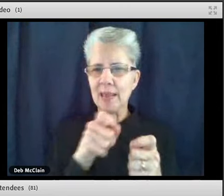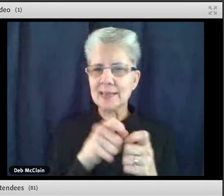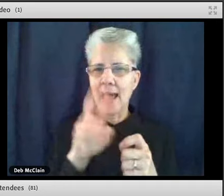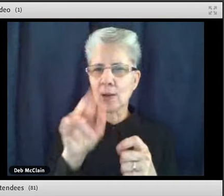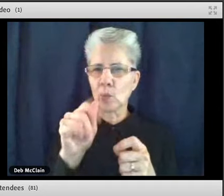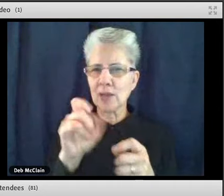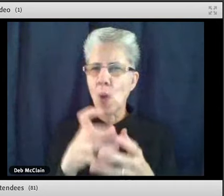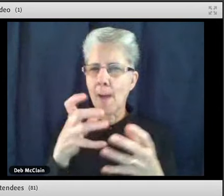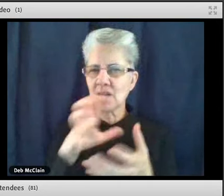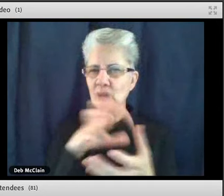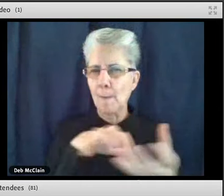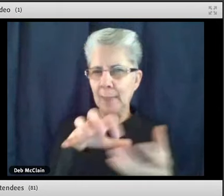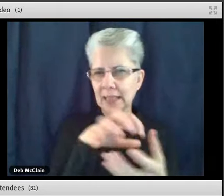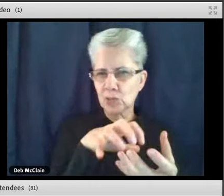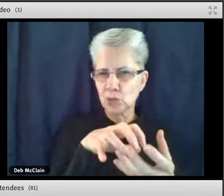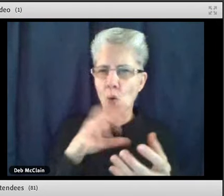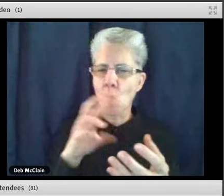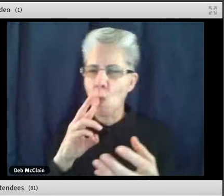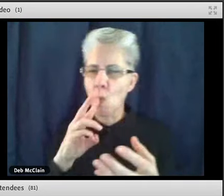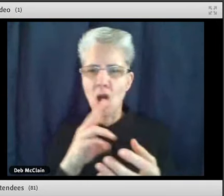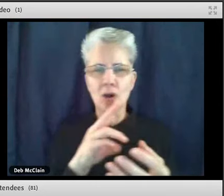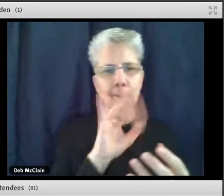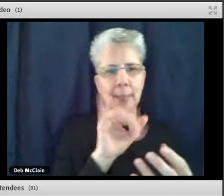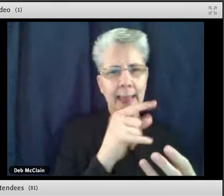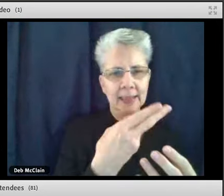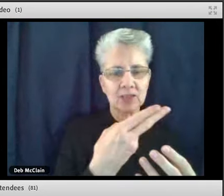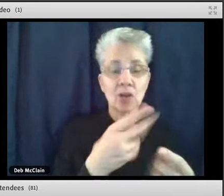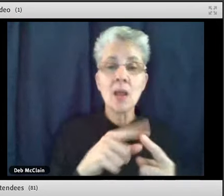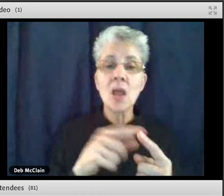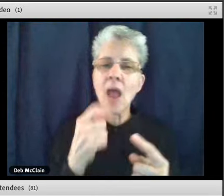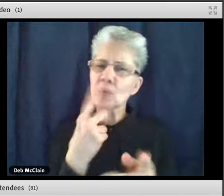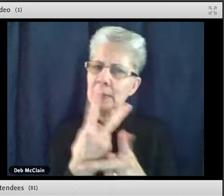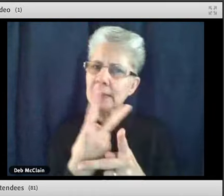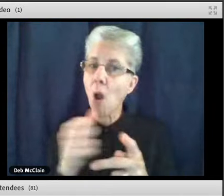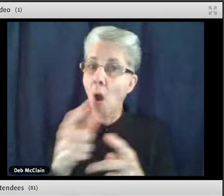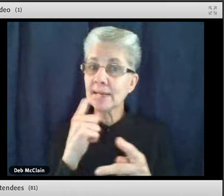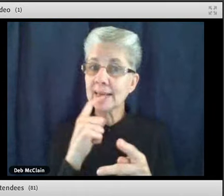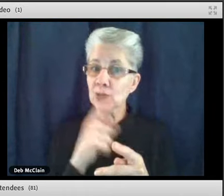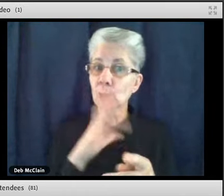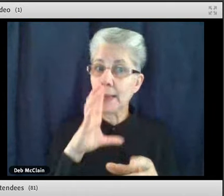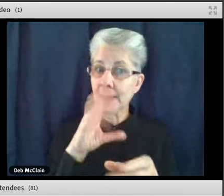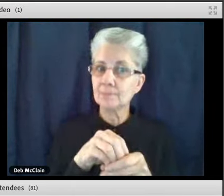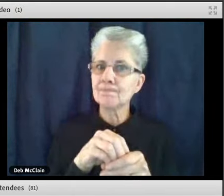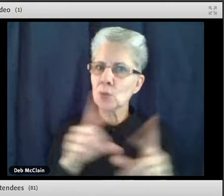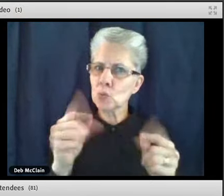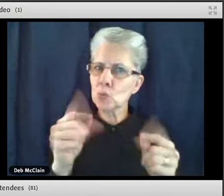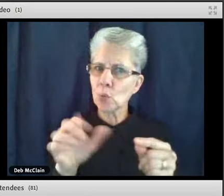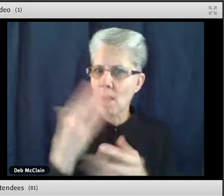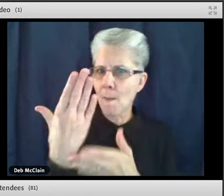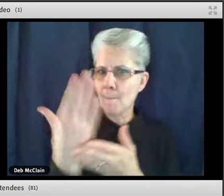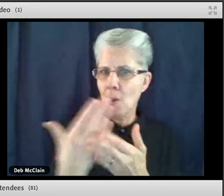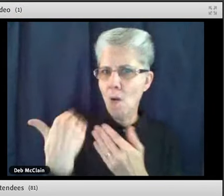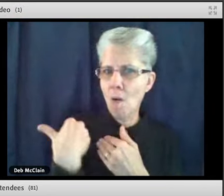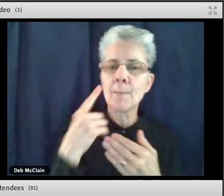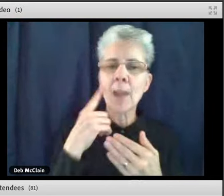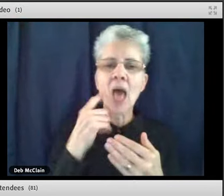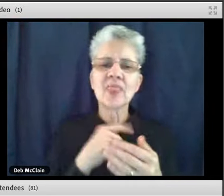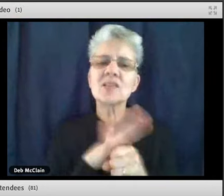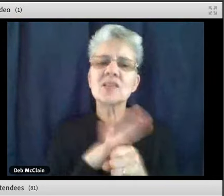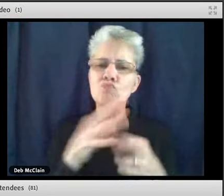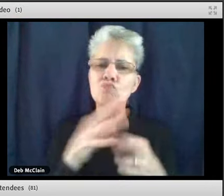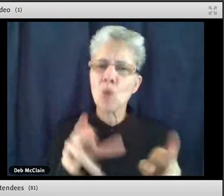and sometimes the county and city health departments' websites are really good. Google has a setup of